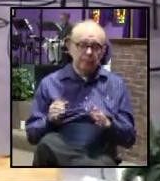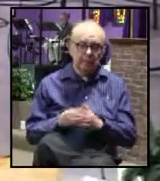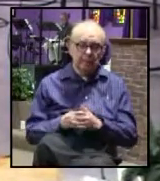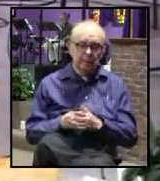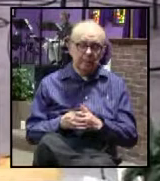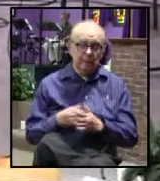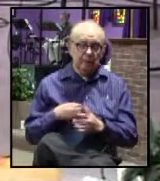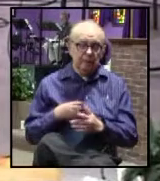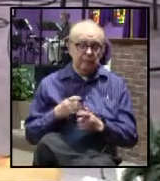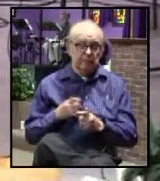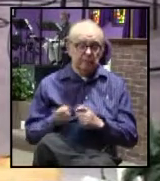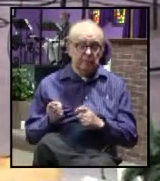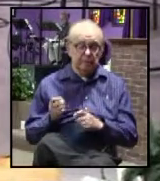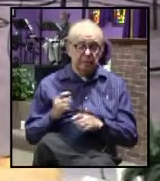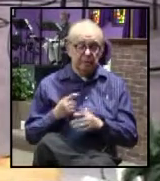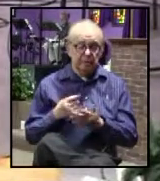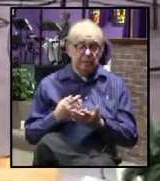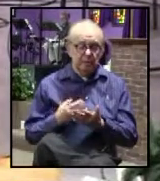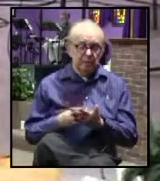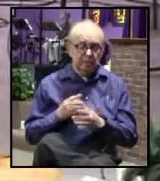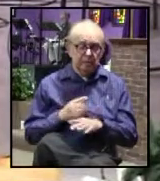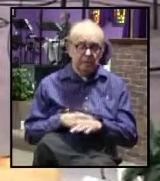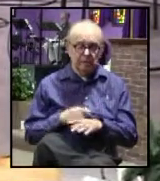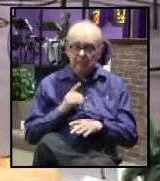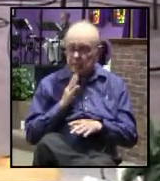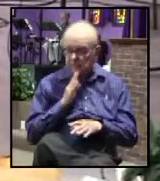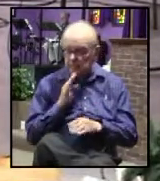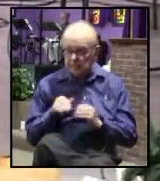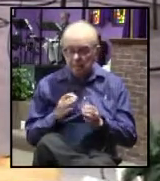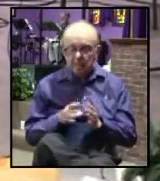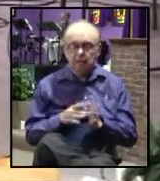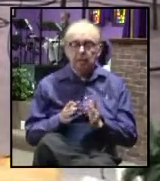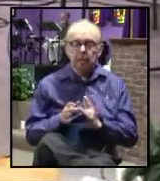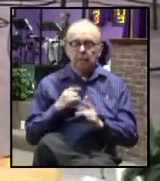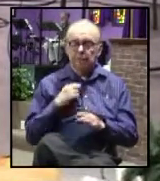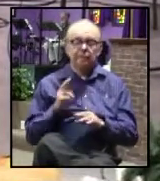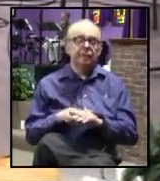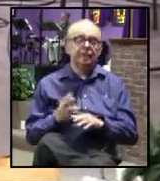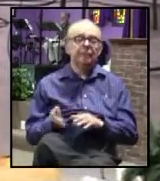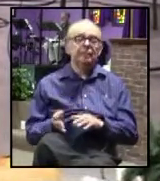want to ruin the good time by talking about Jesus. I'm just not going to talk about Jesus. I'll just sit here.